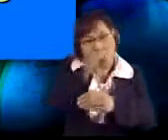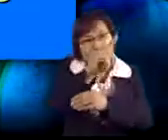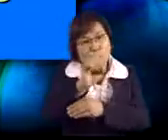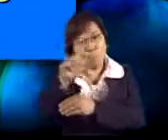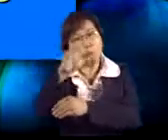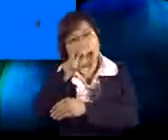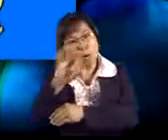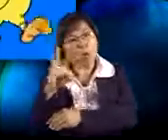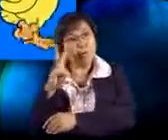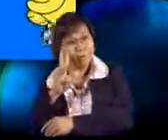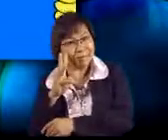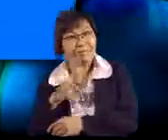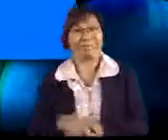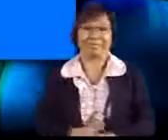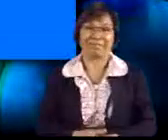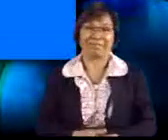of liquid.